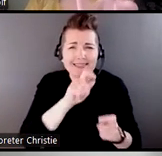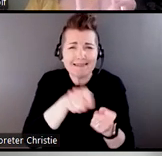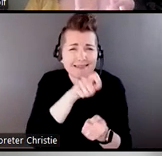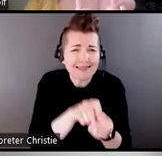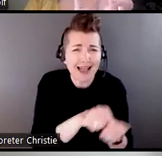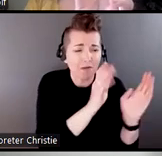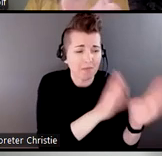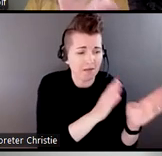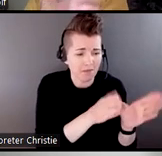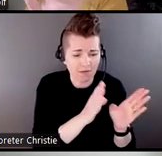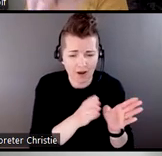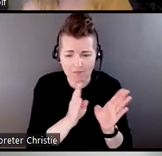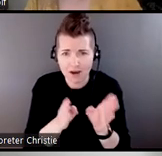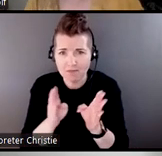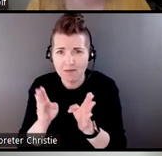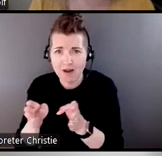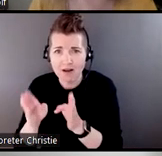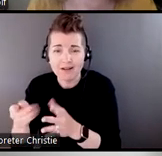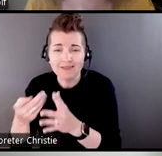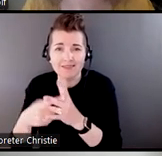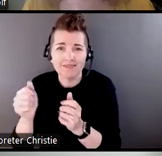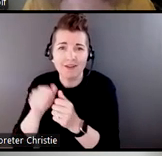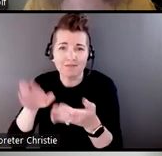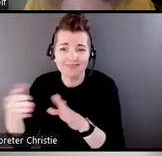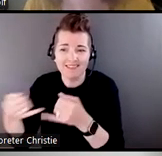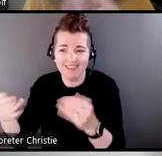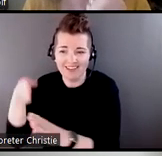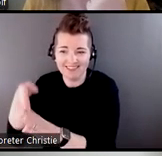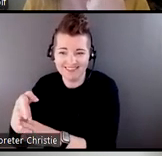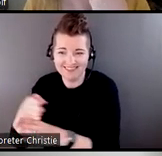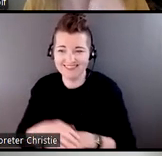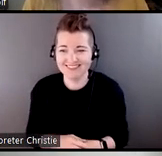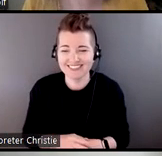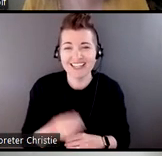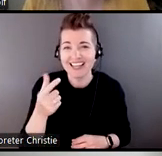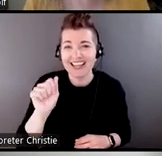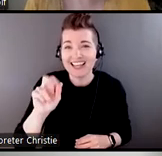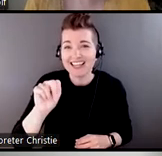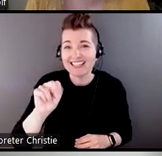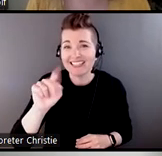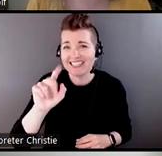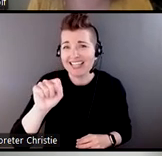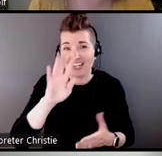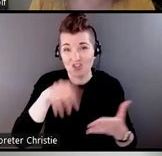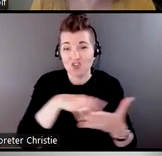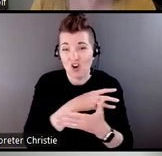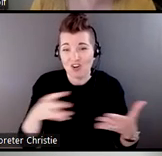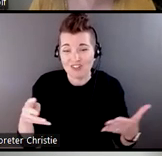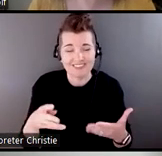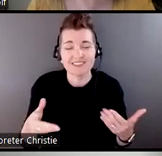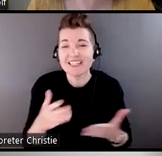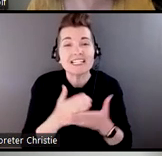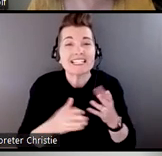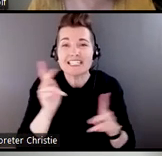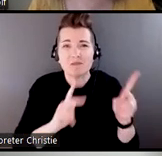then next we need to do this, and the pieces will add up. I personally love that kind of thing, but I recognize for some people it's like, I don't want to do that.